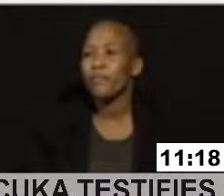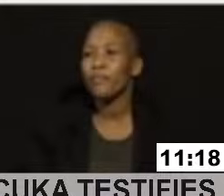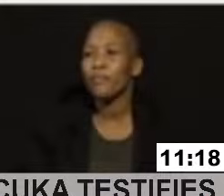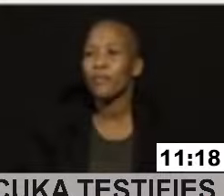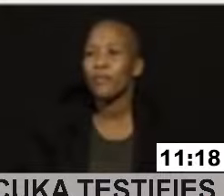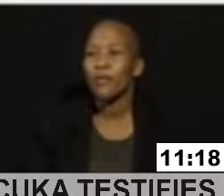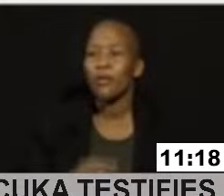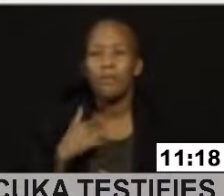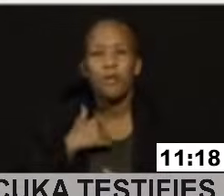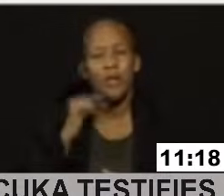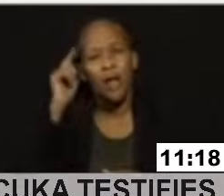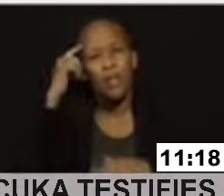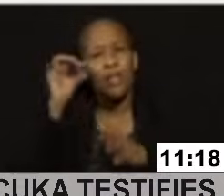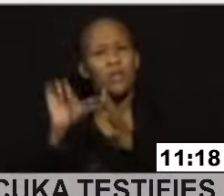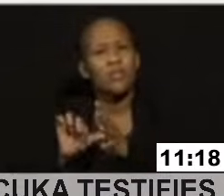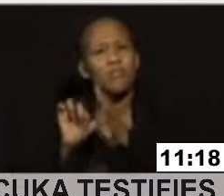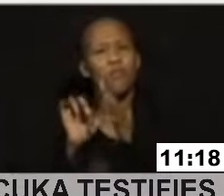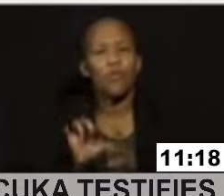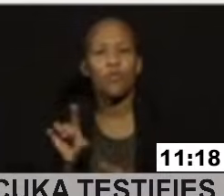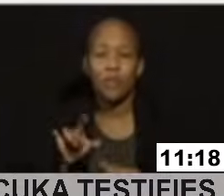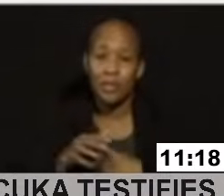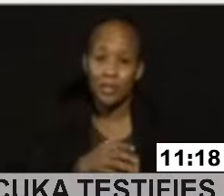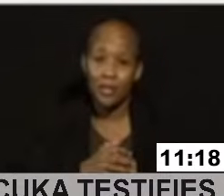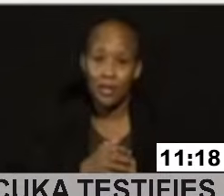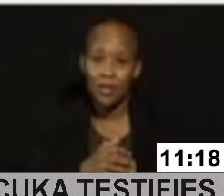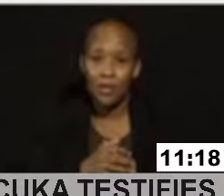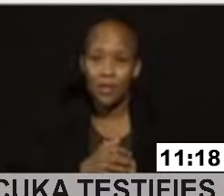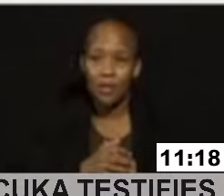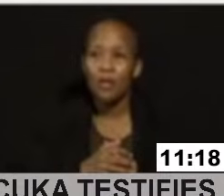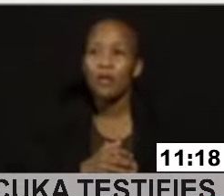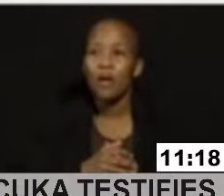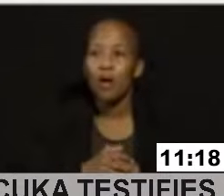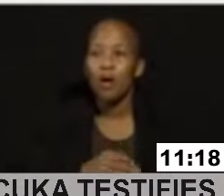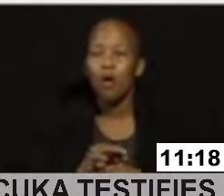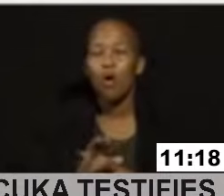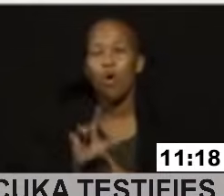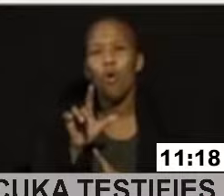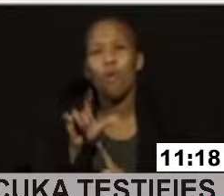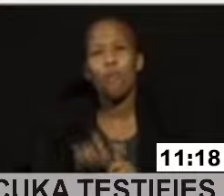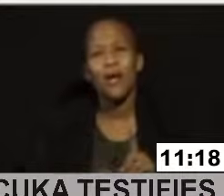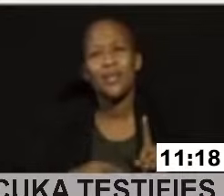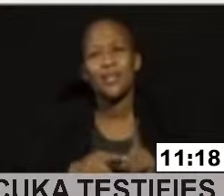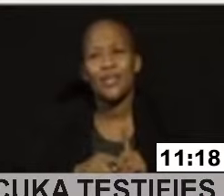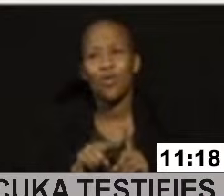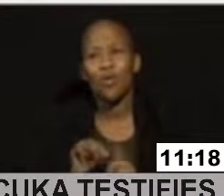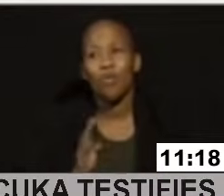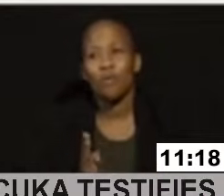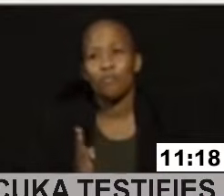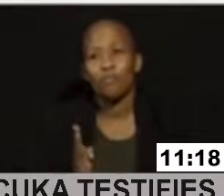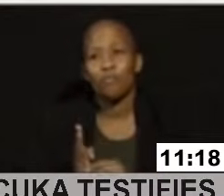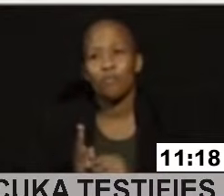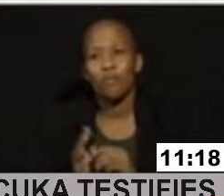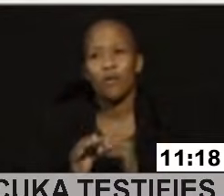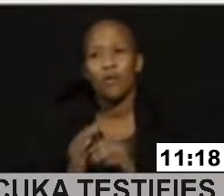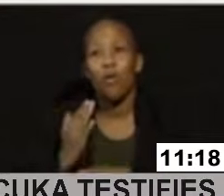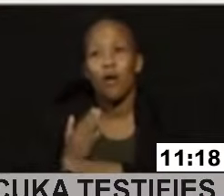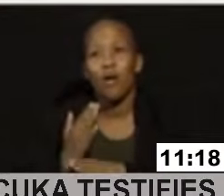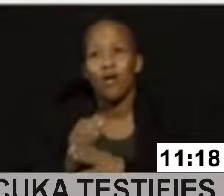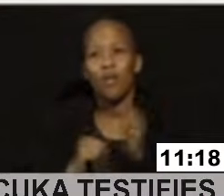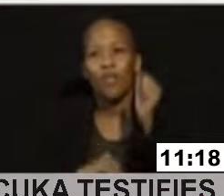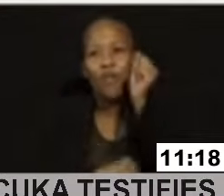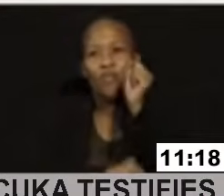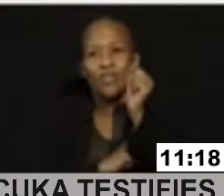that the Commission understands who the person who assumed this office and what my background is and